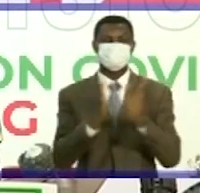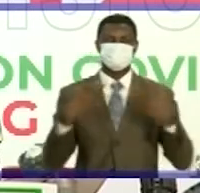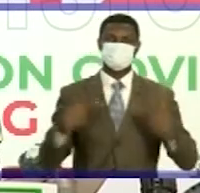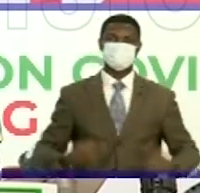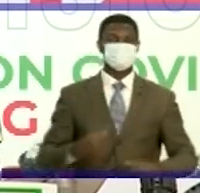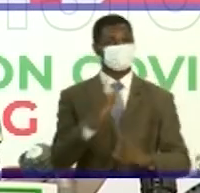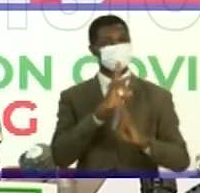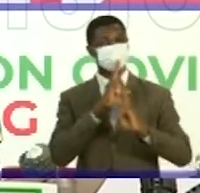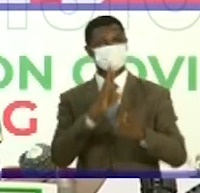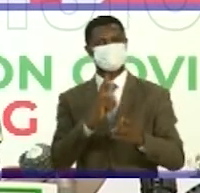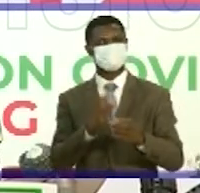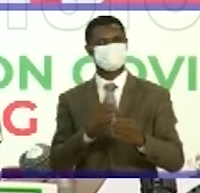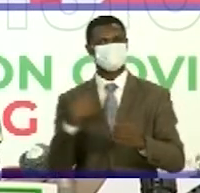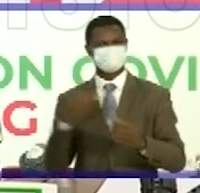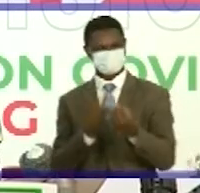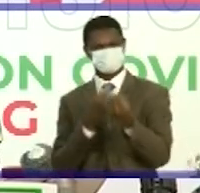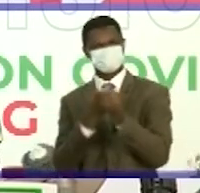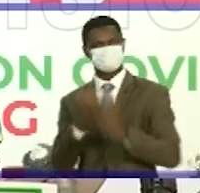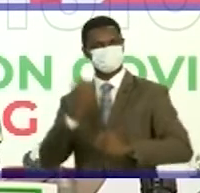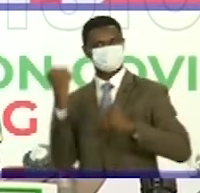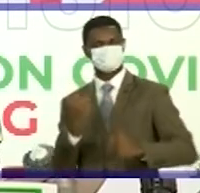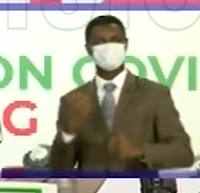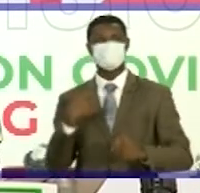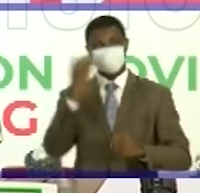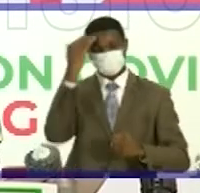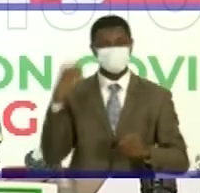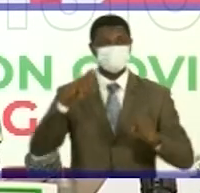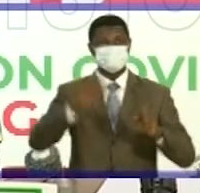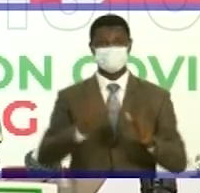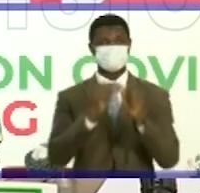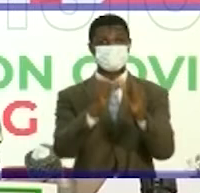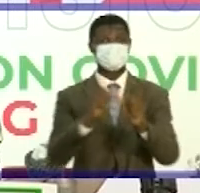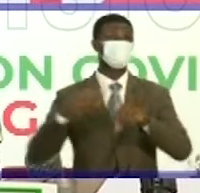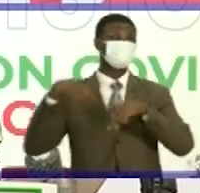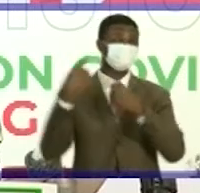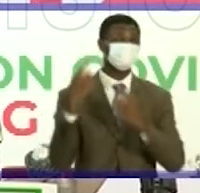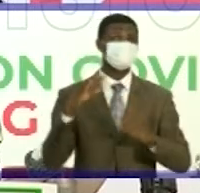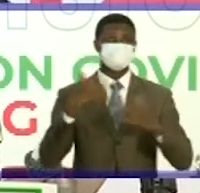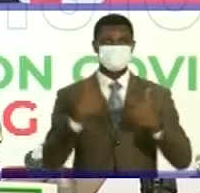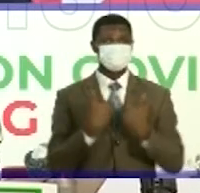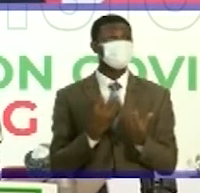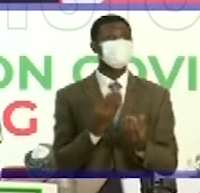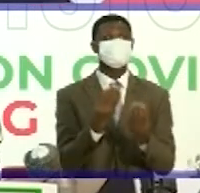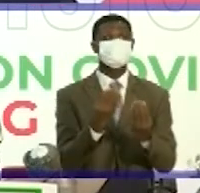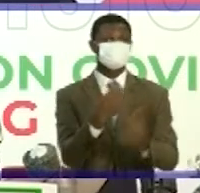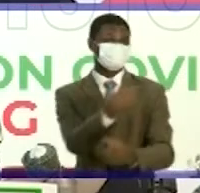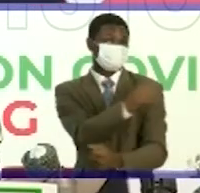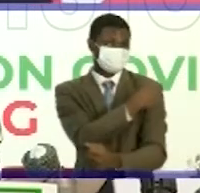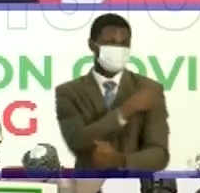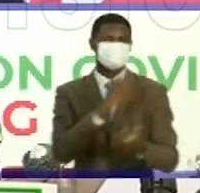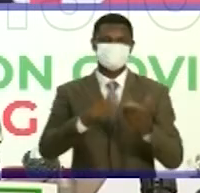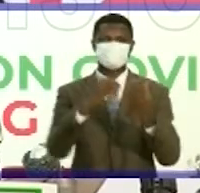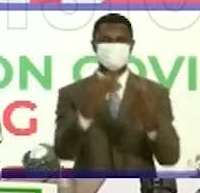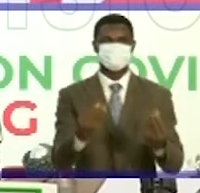being strengthened. And we will know we have to continue. Until we have a vaccine, there won't be a point where we say, okay, let's